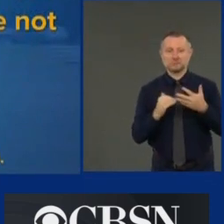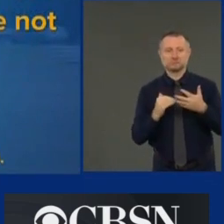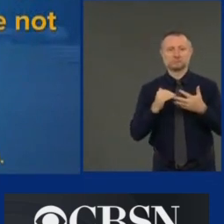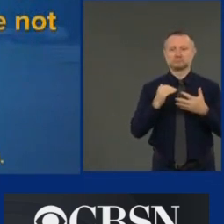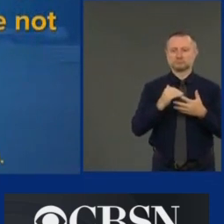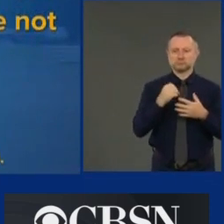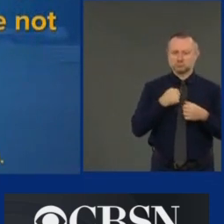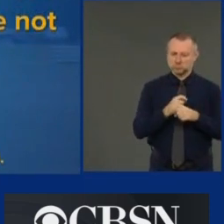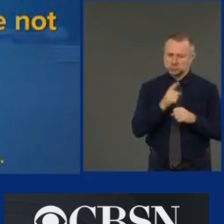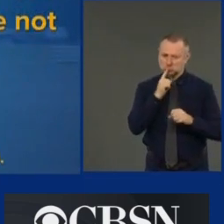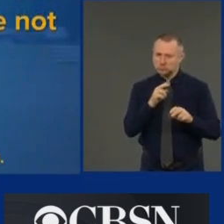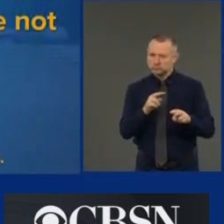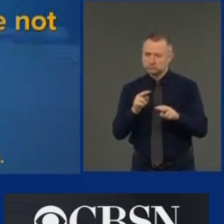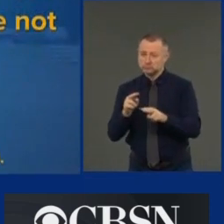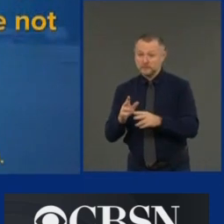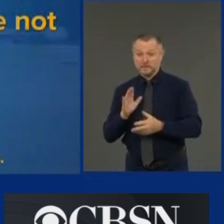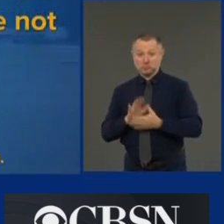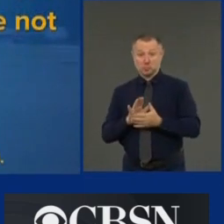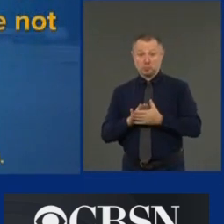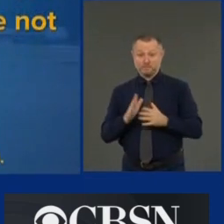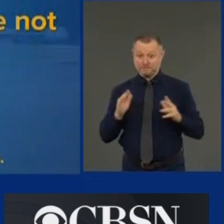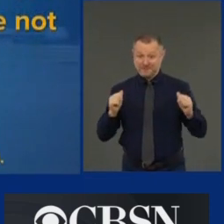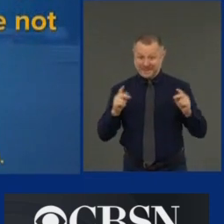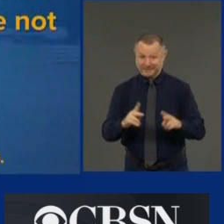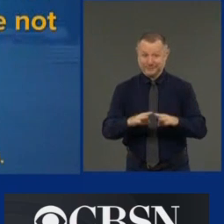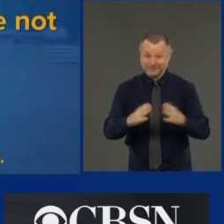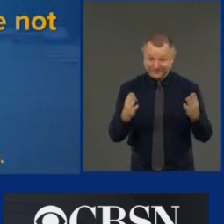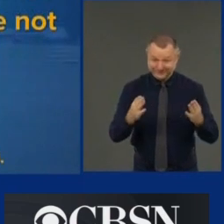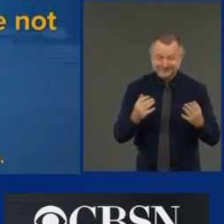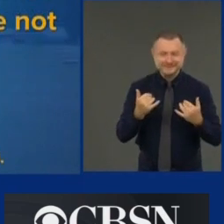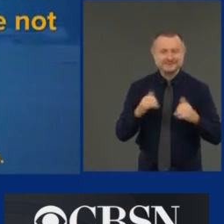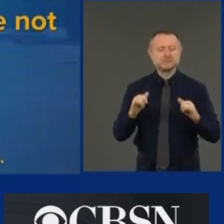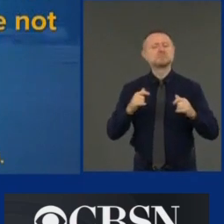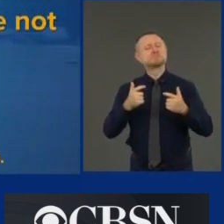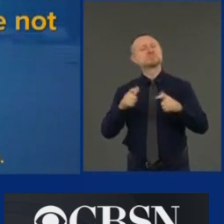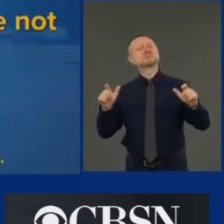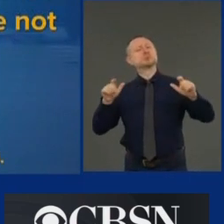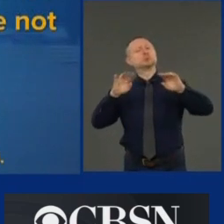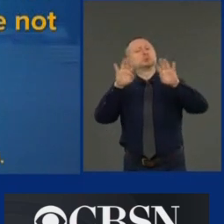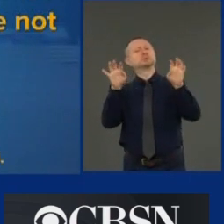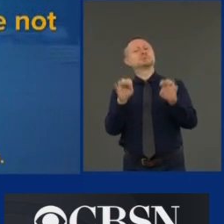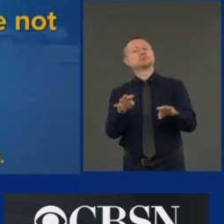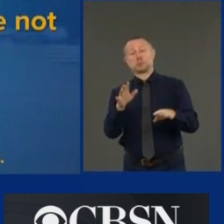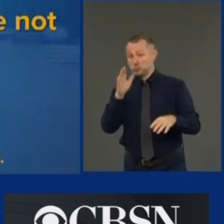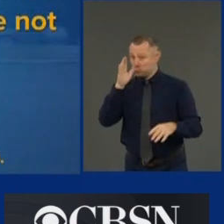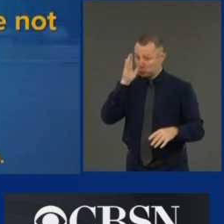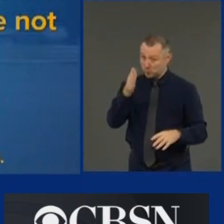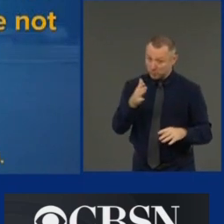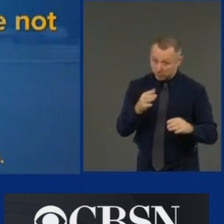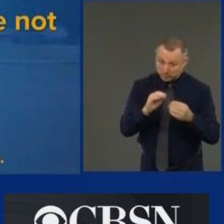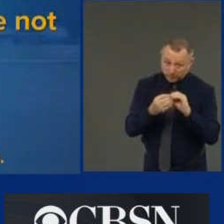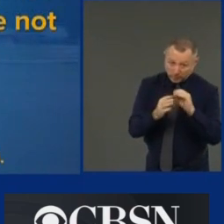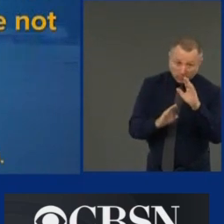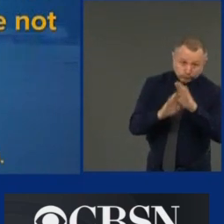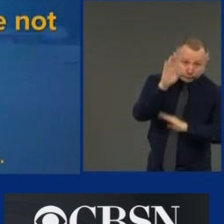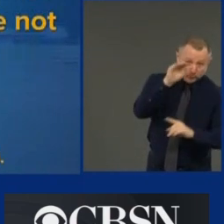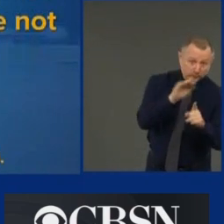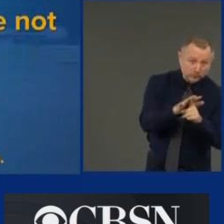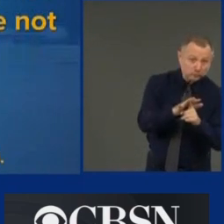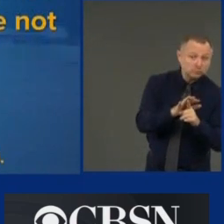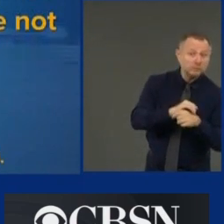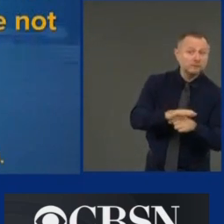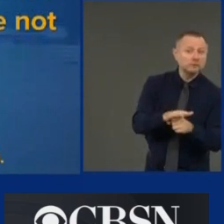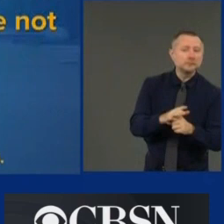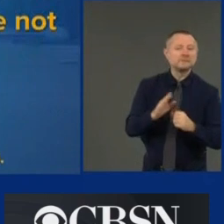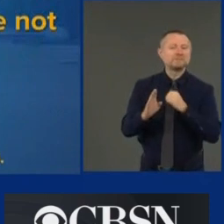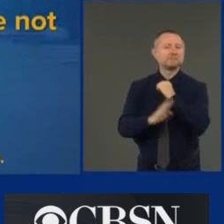general is a big question mark. What could the effect be? The fall is a big question mark. Many of the